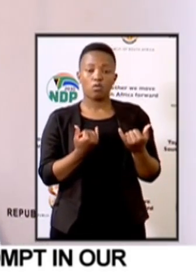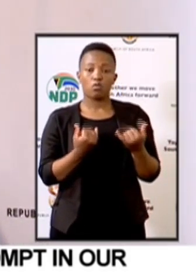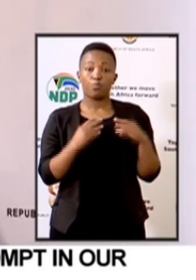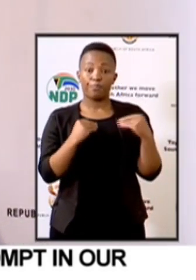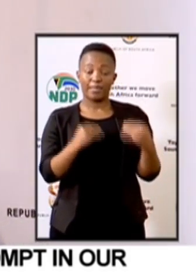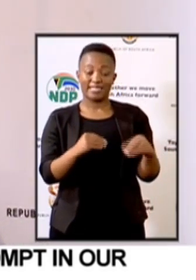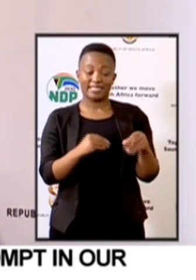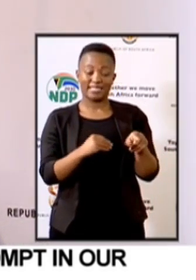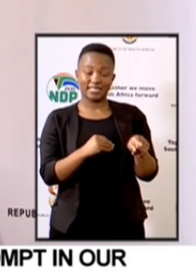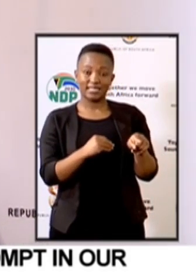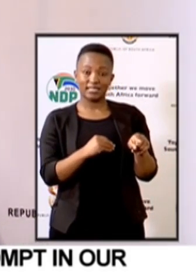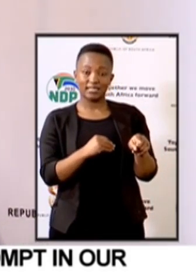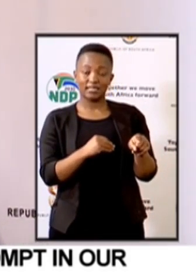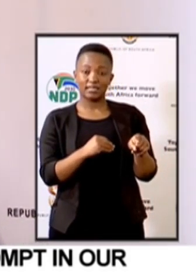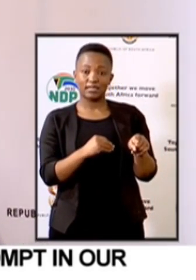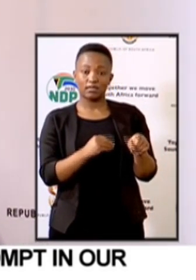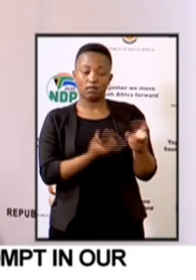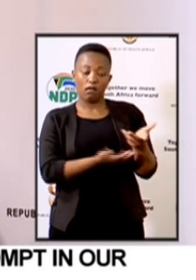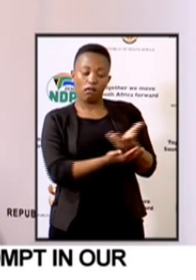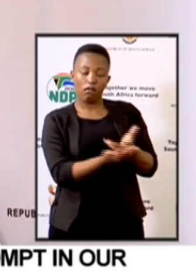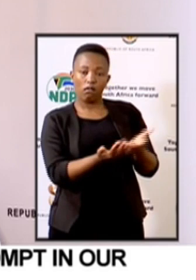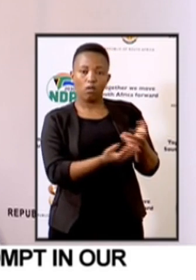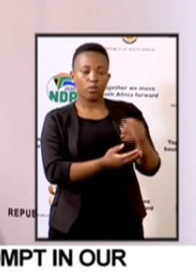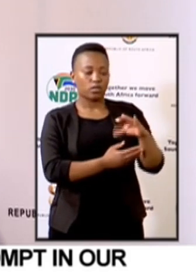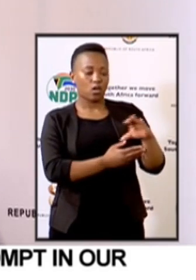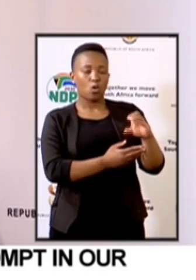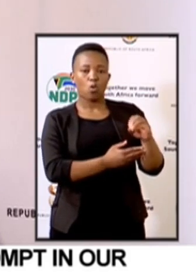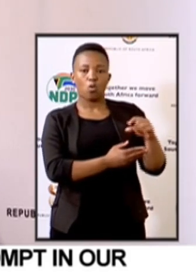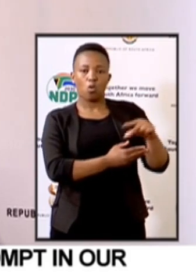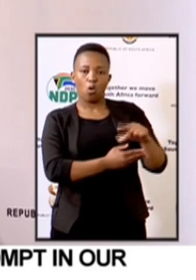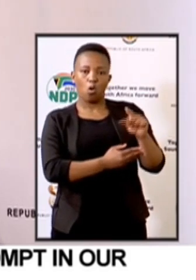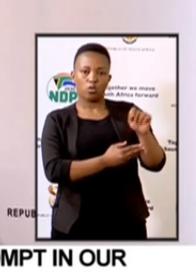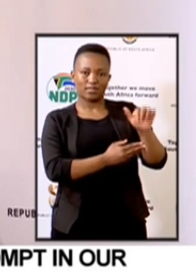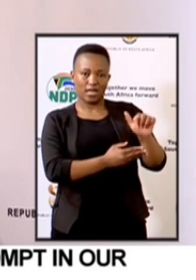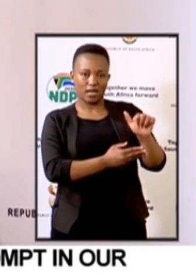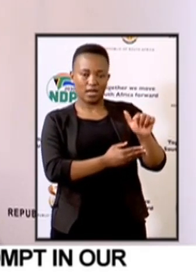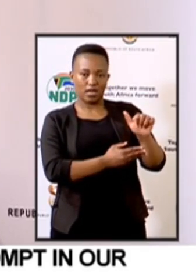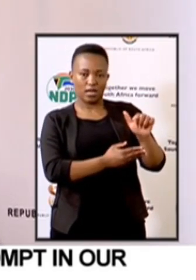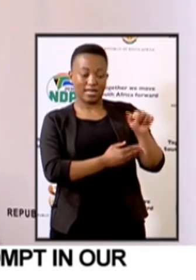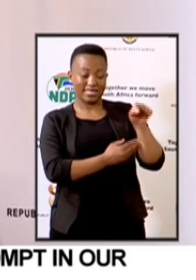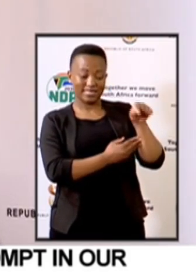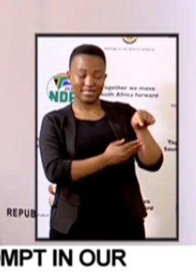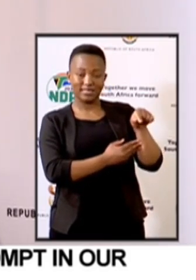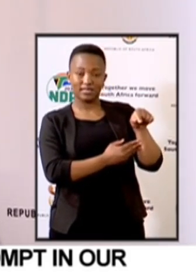towards with COCTA is that COCTA will take over